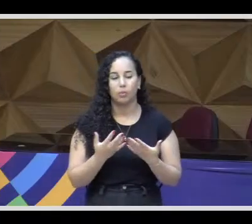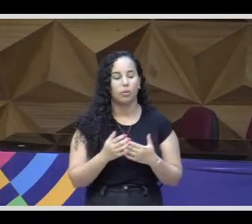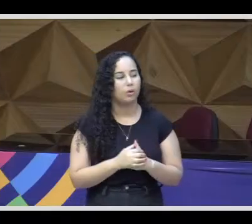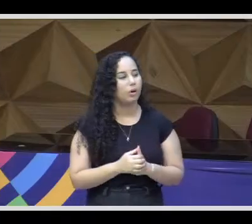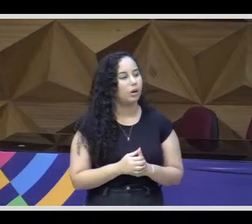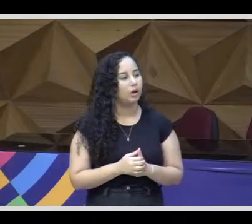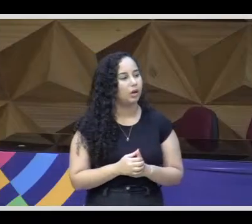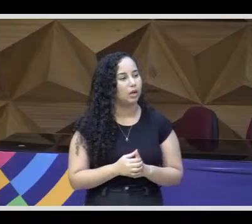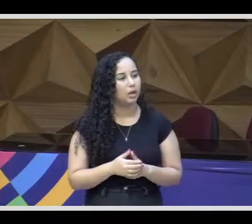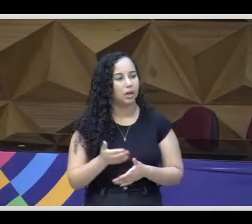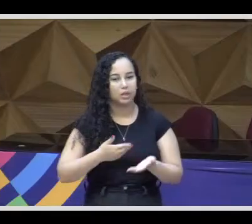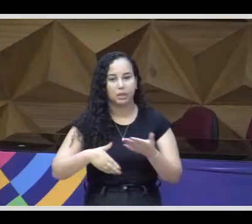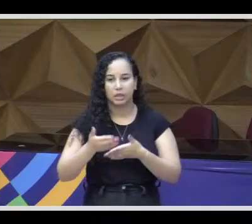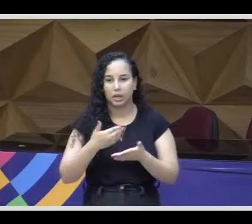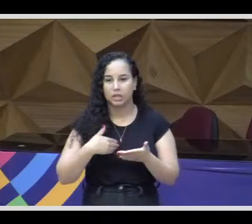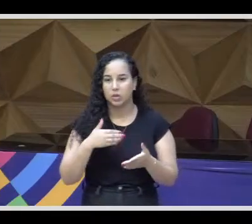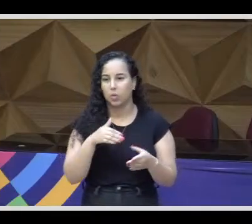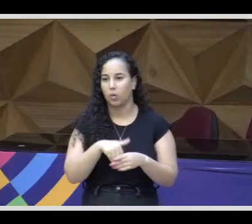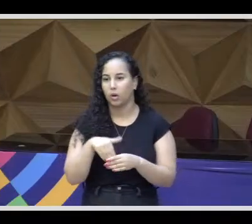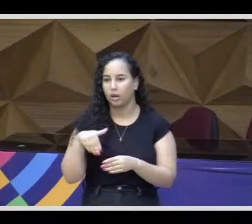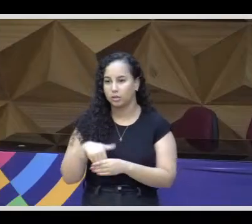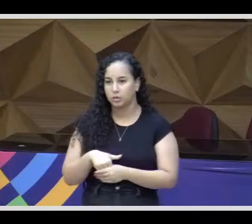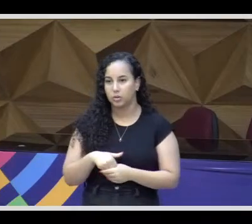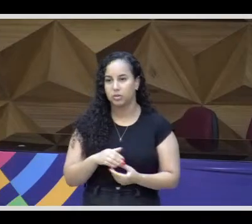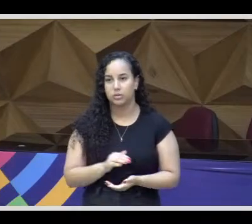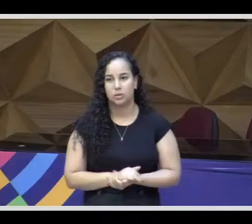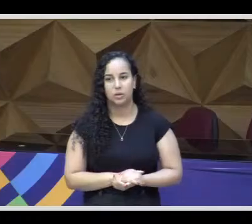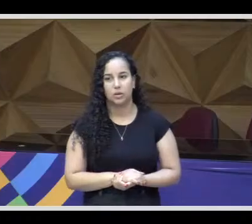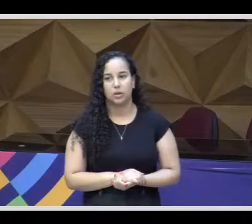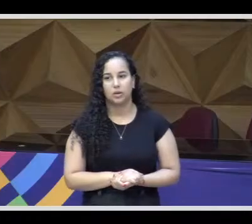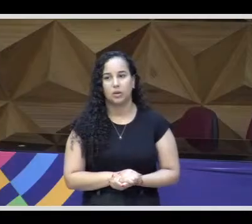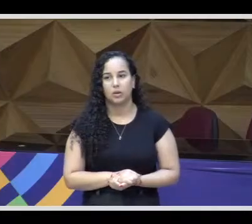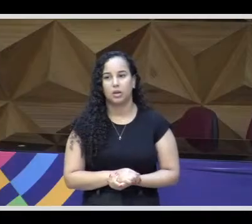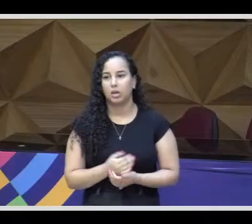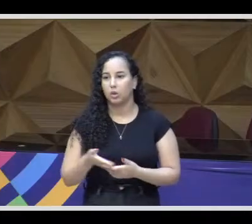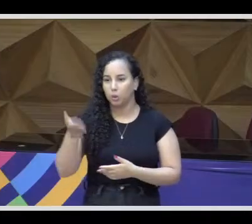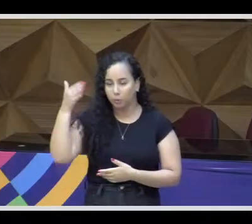that interact with voters. And in the past,